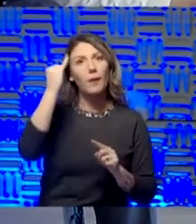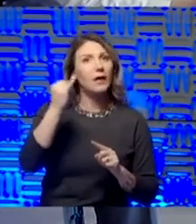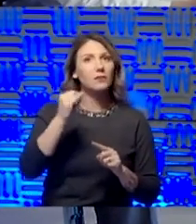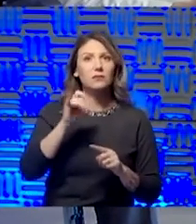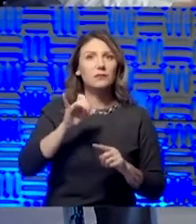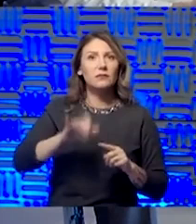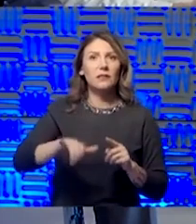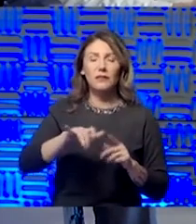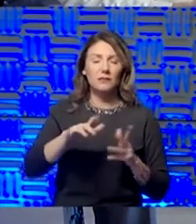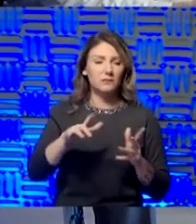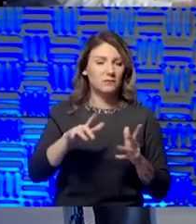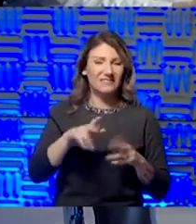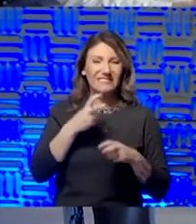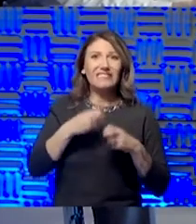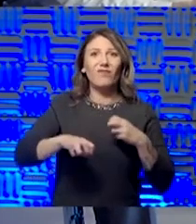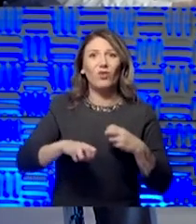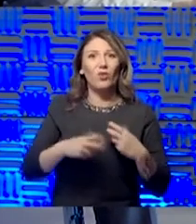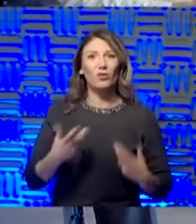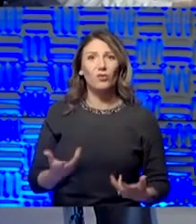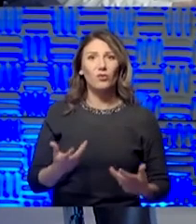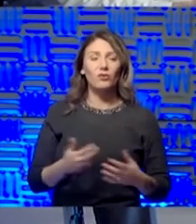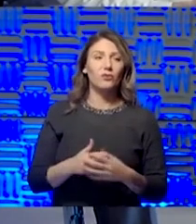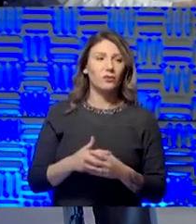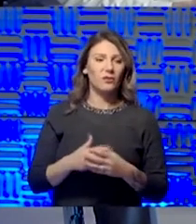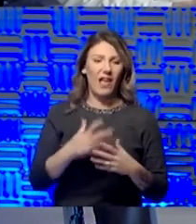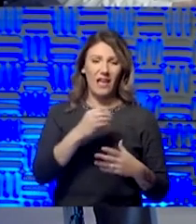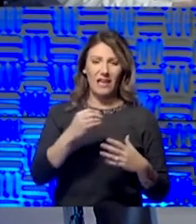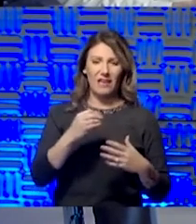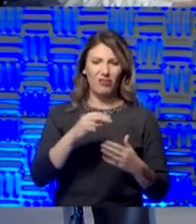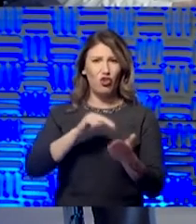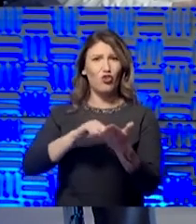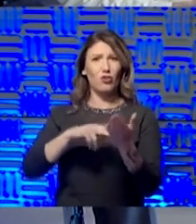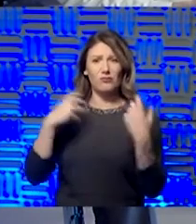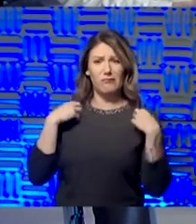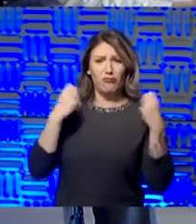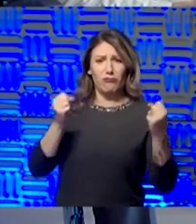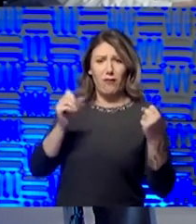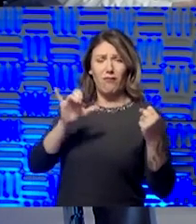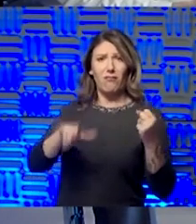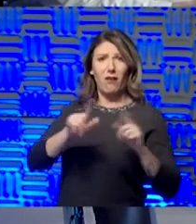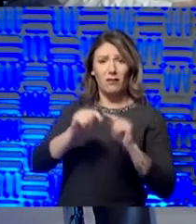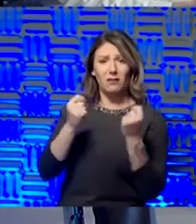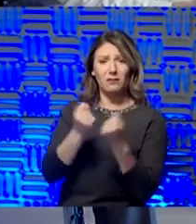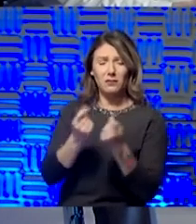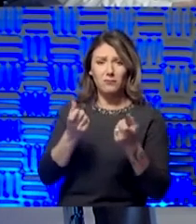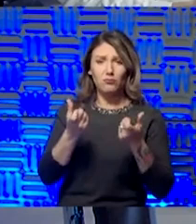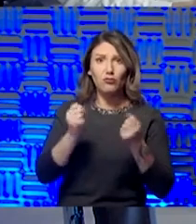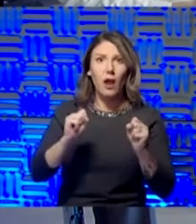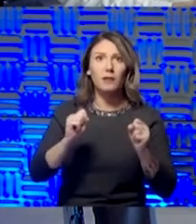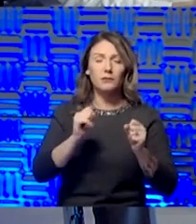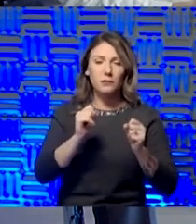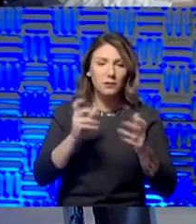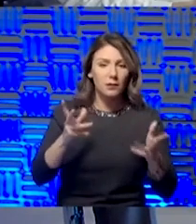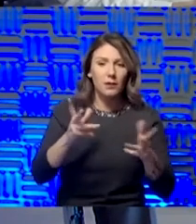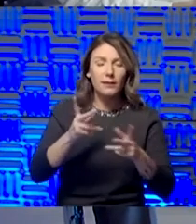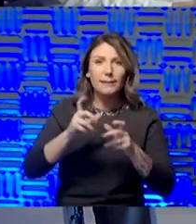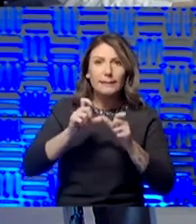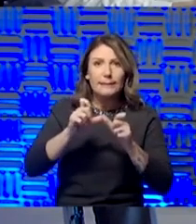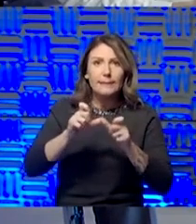difficulty and the strength of the nursing team who had to try and keep all that pulled together.